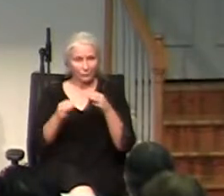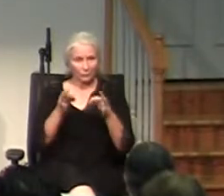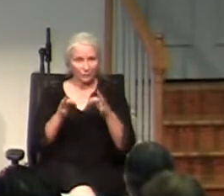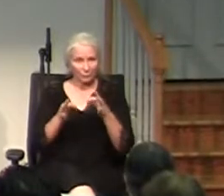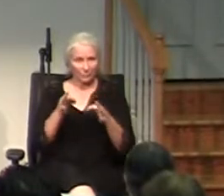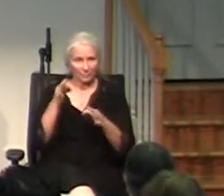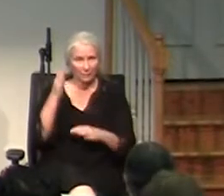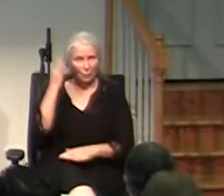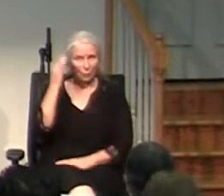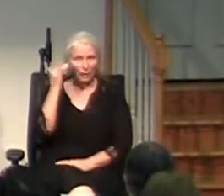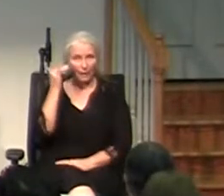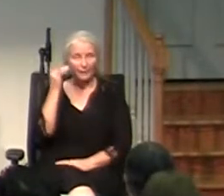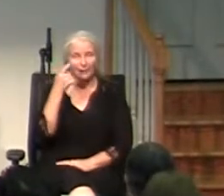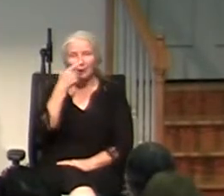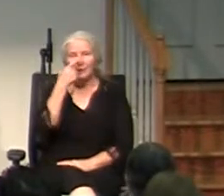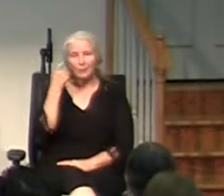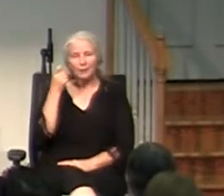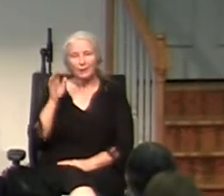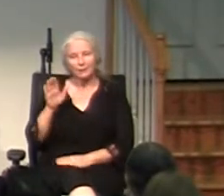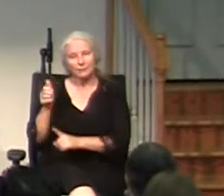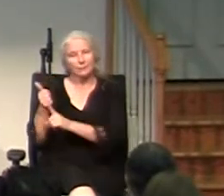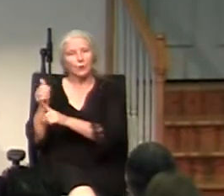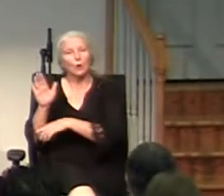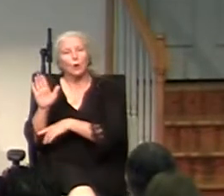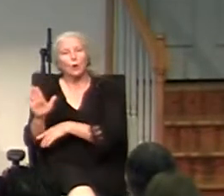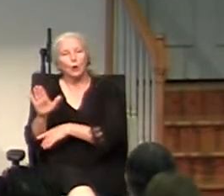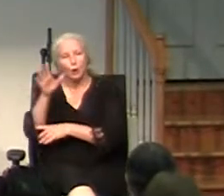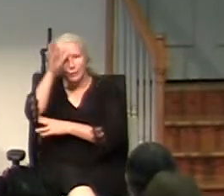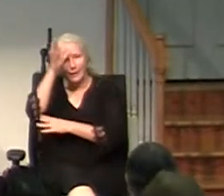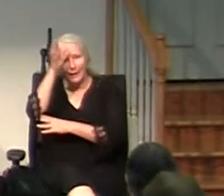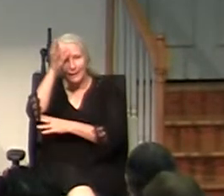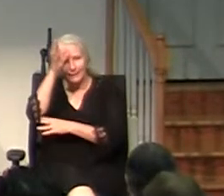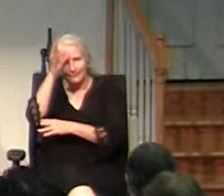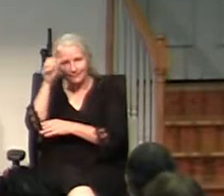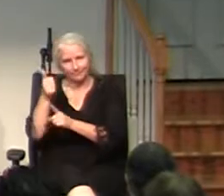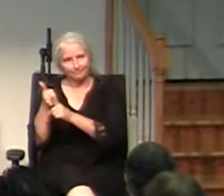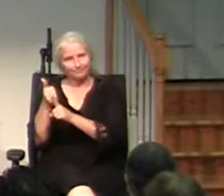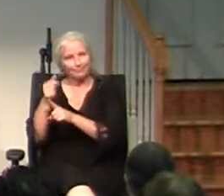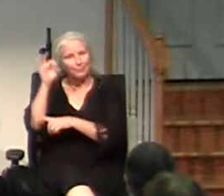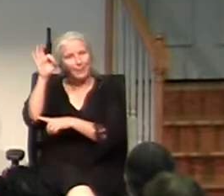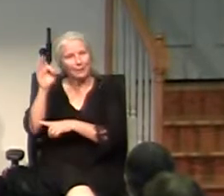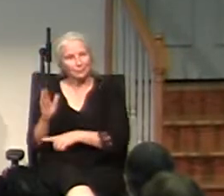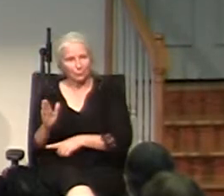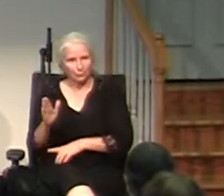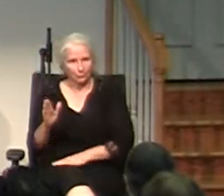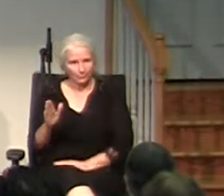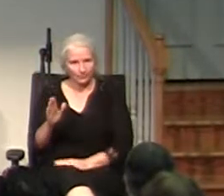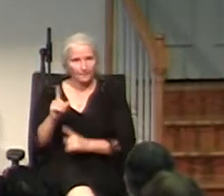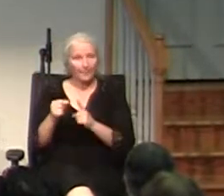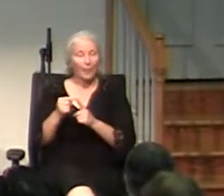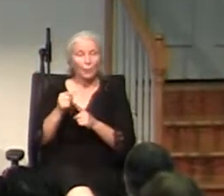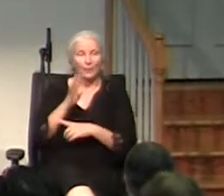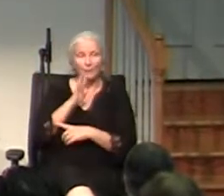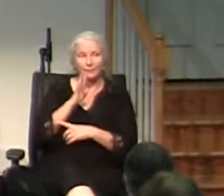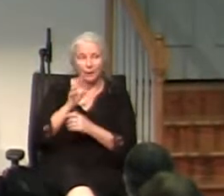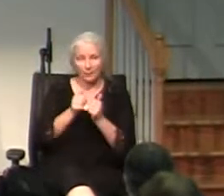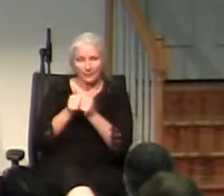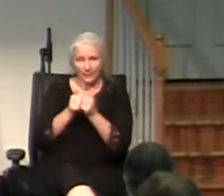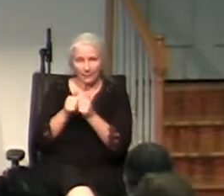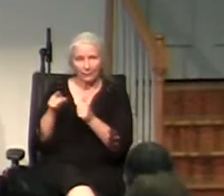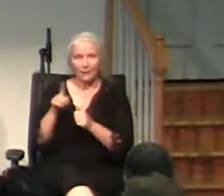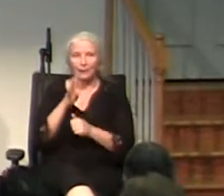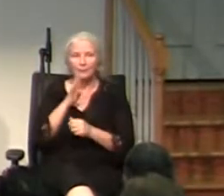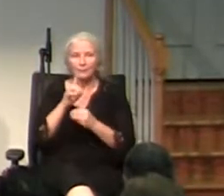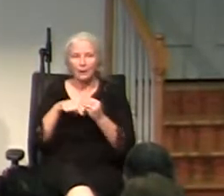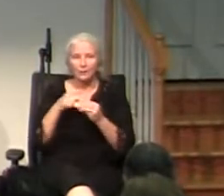military. And in those days, when the pastors got together, they talked about all the